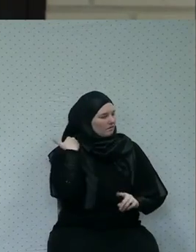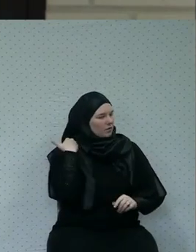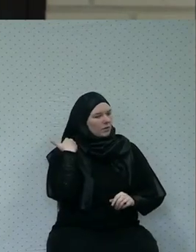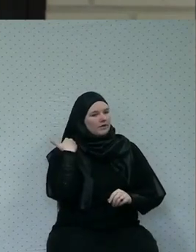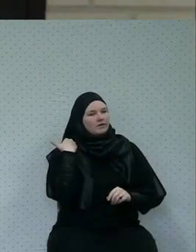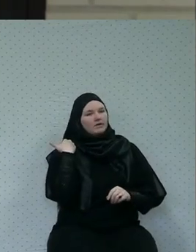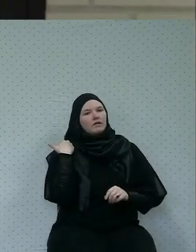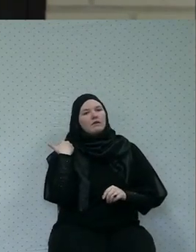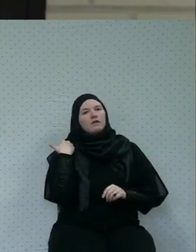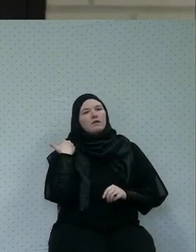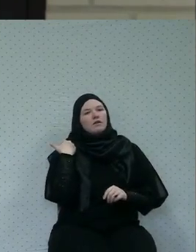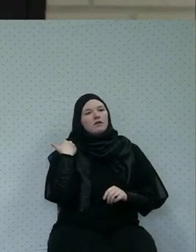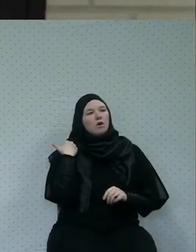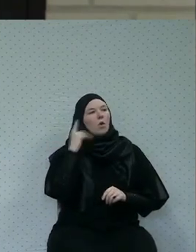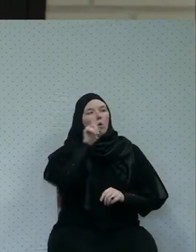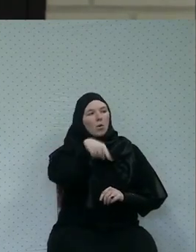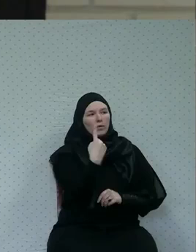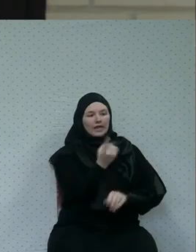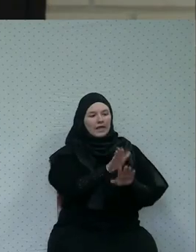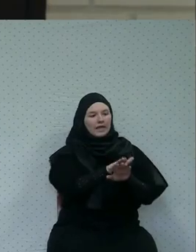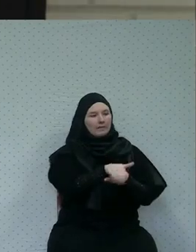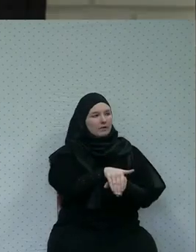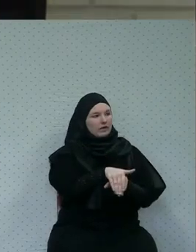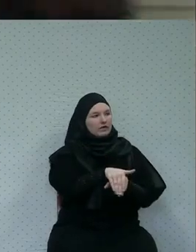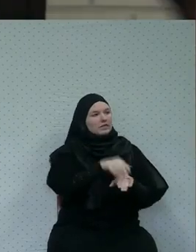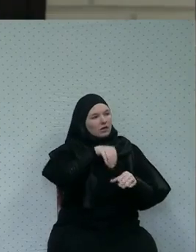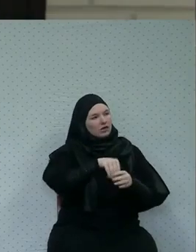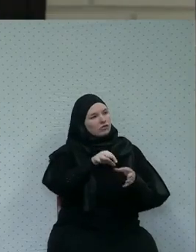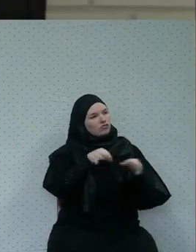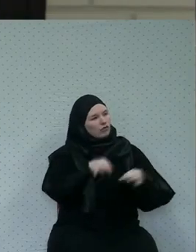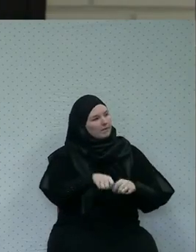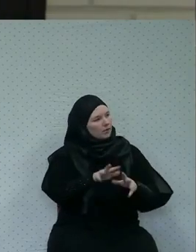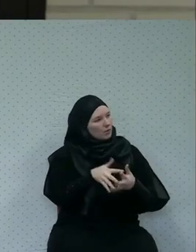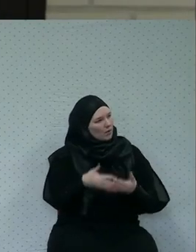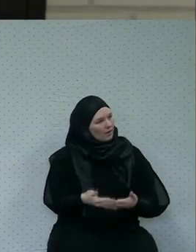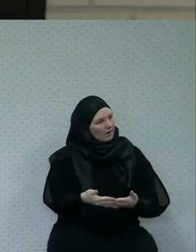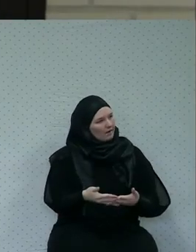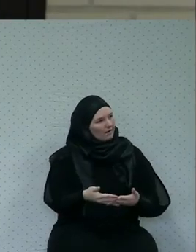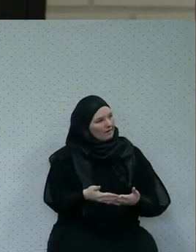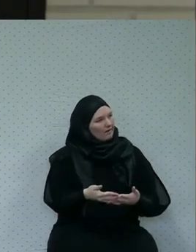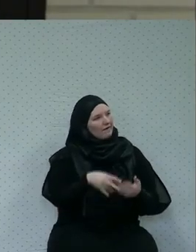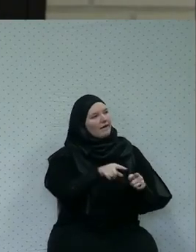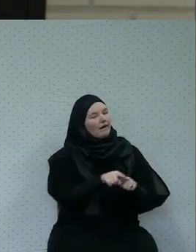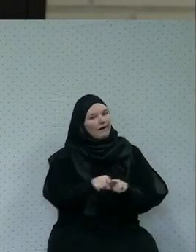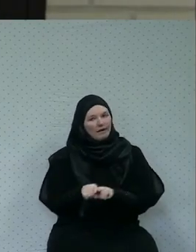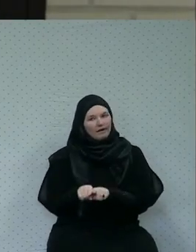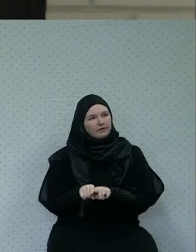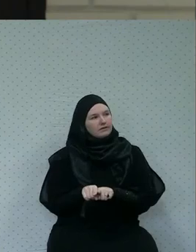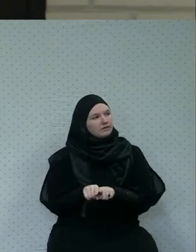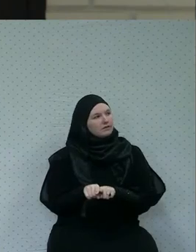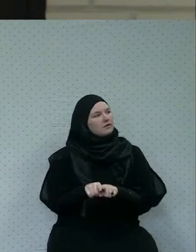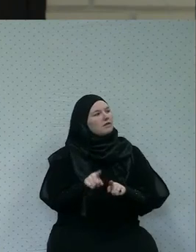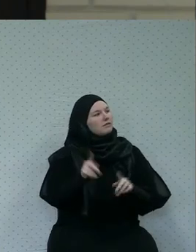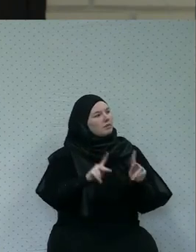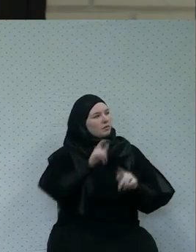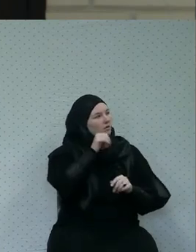that only hypocrites are described in the Quran as ones who, when